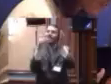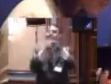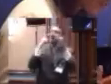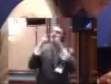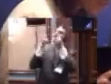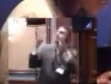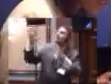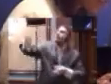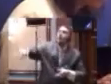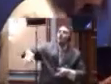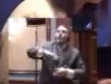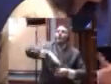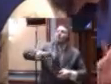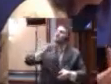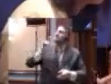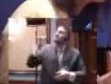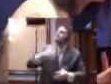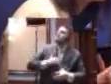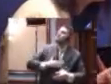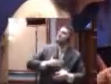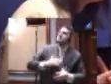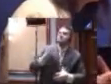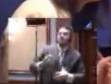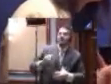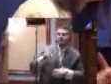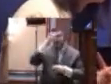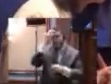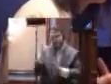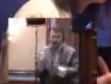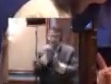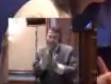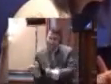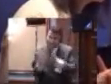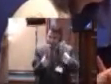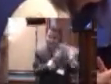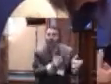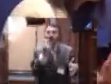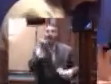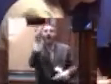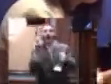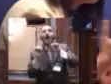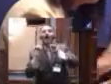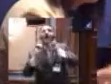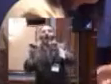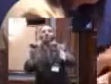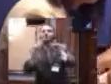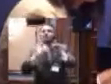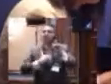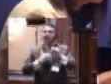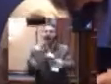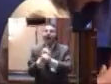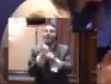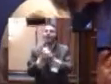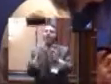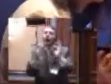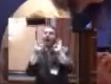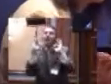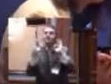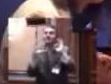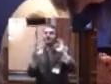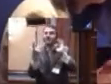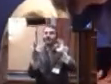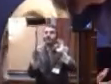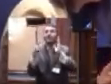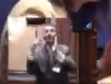wealth and resources of the country and how that will be distributed. And again, listening to the voices on the